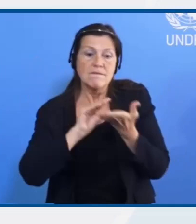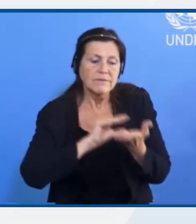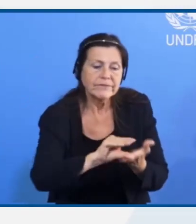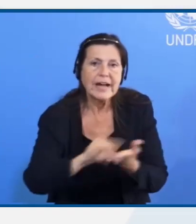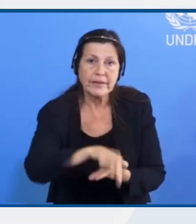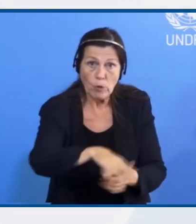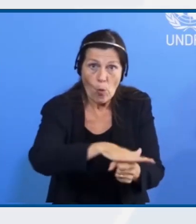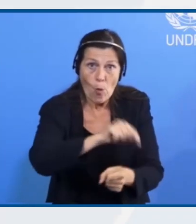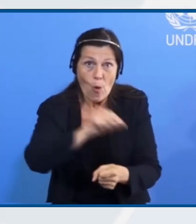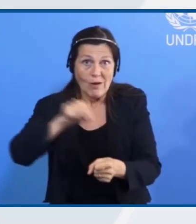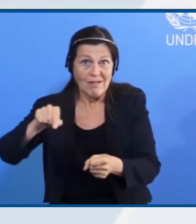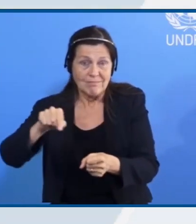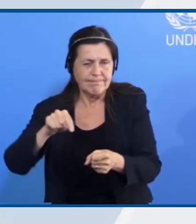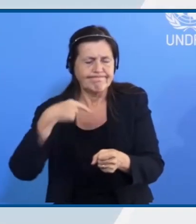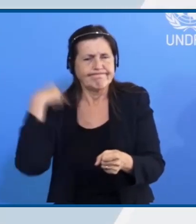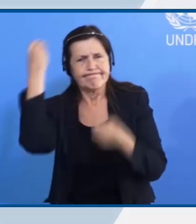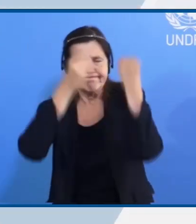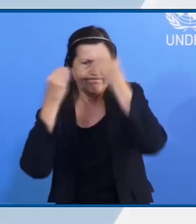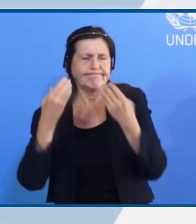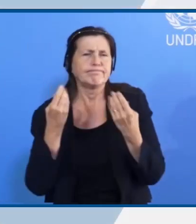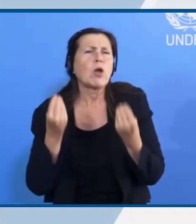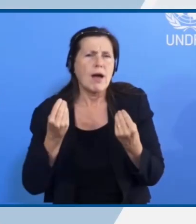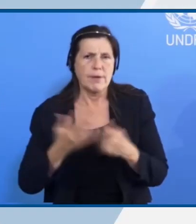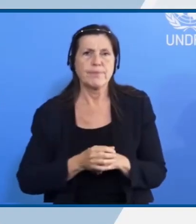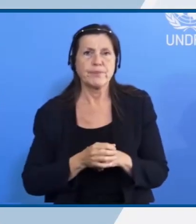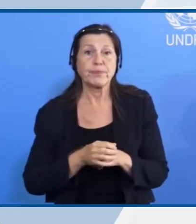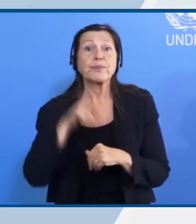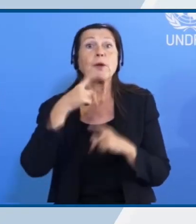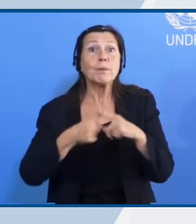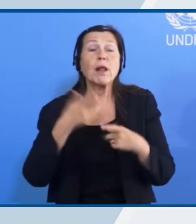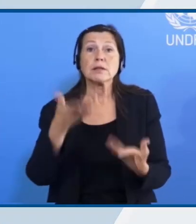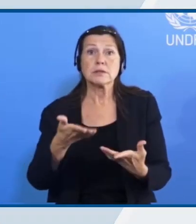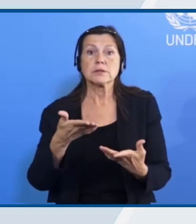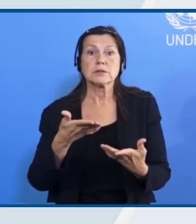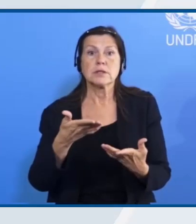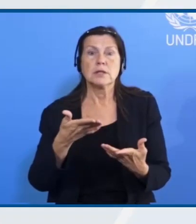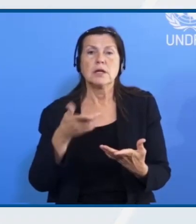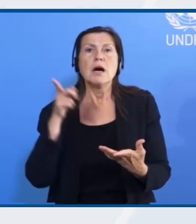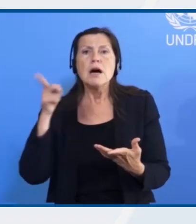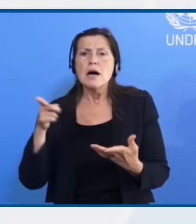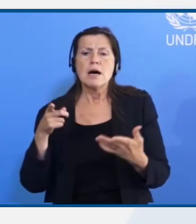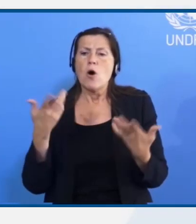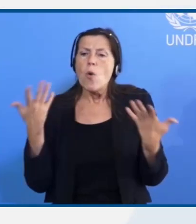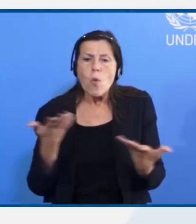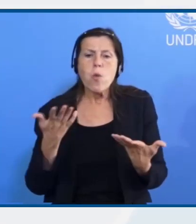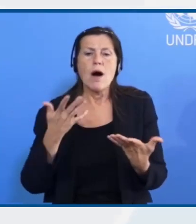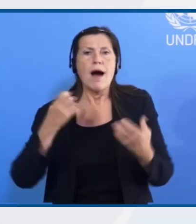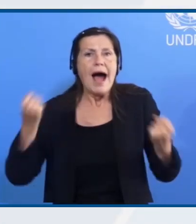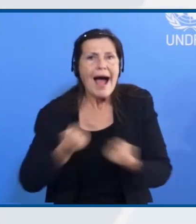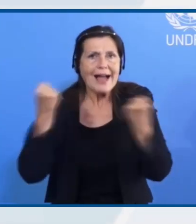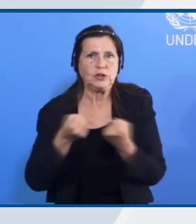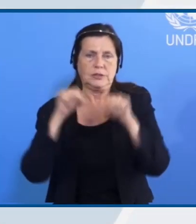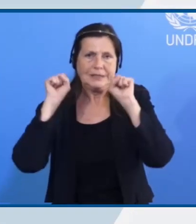level? And global, national, community levels, what type of actions can they actually carry out to strengthen